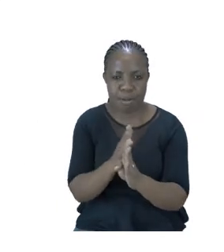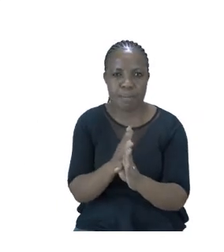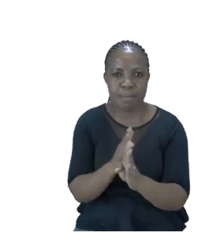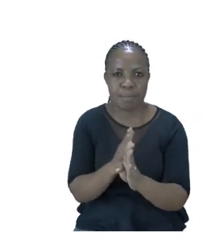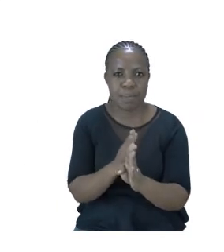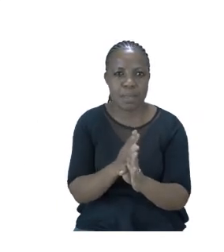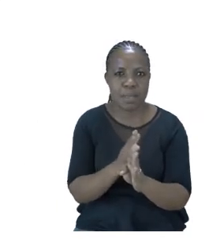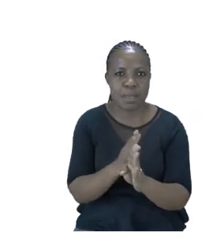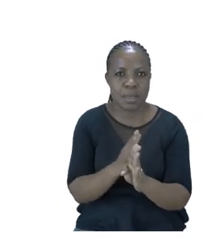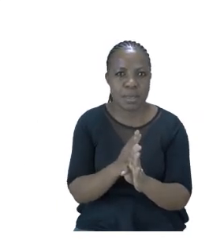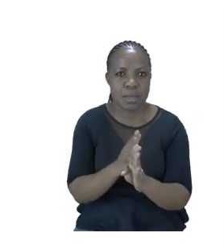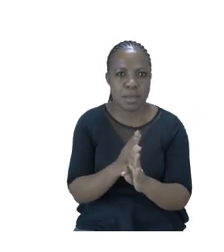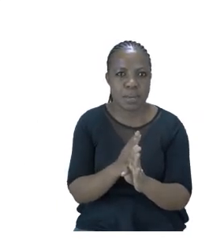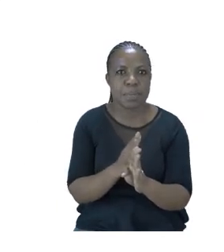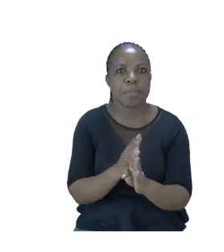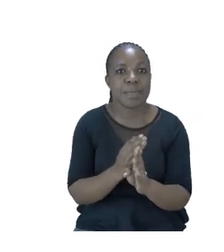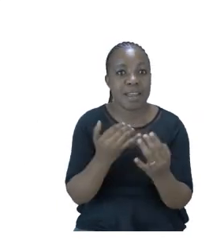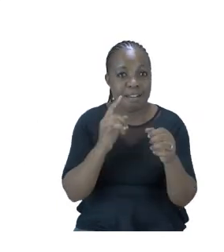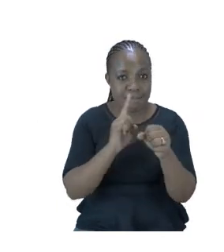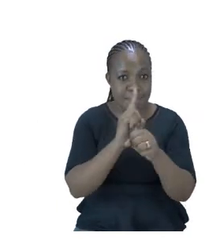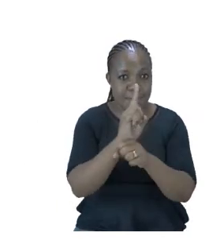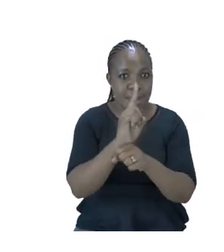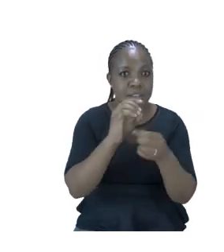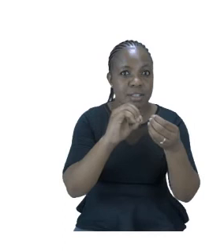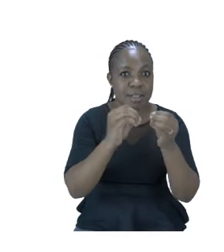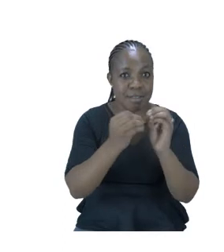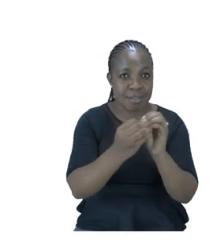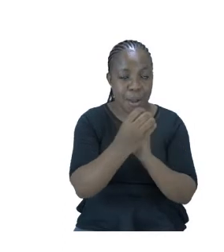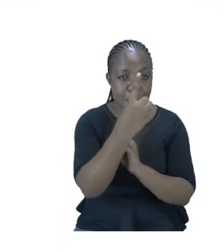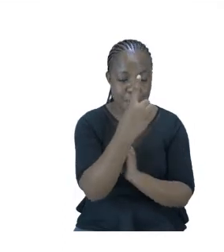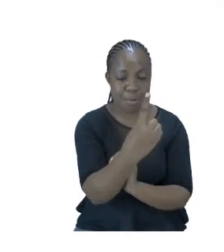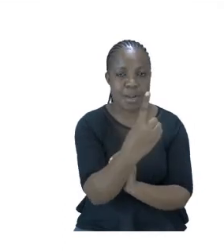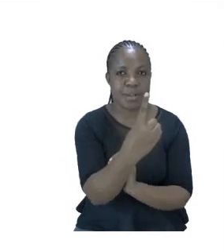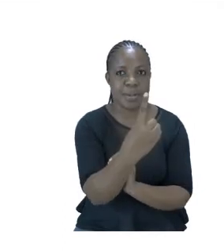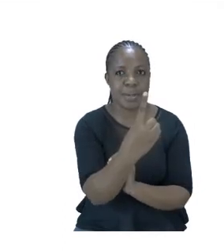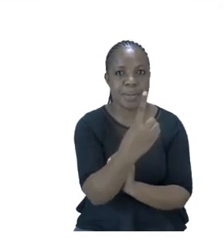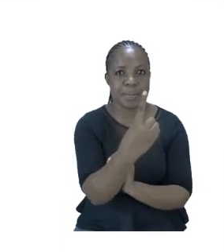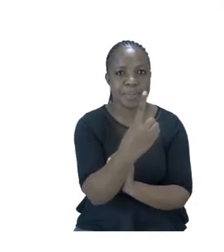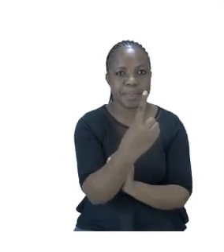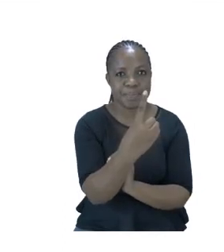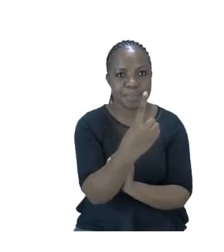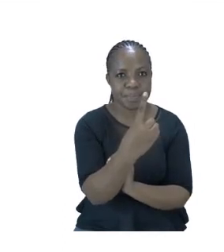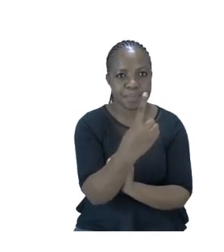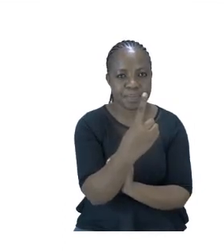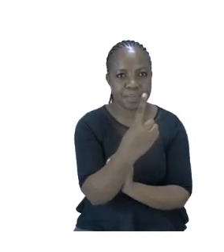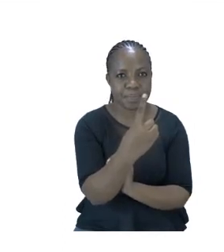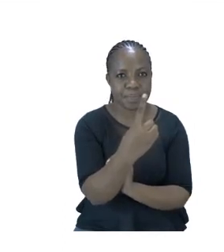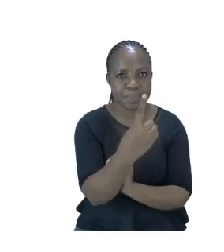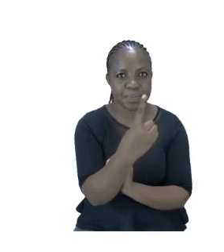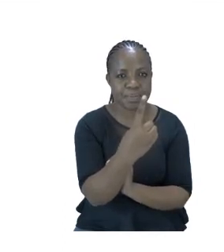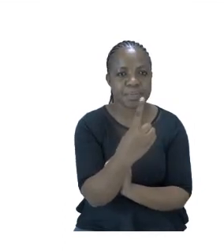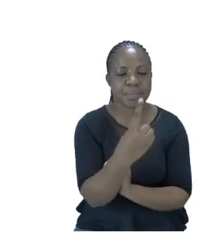look at the table. Now, on my table, I have a few